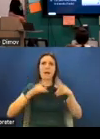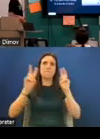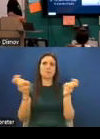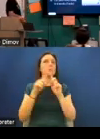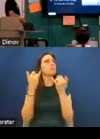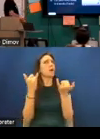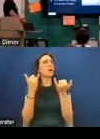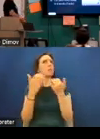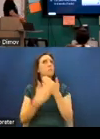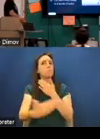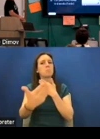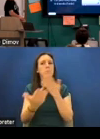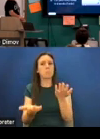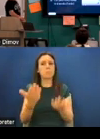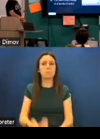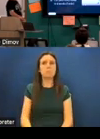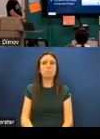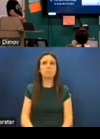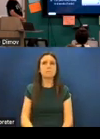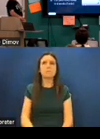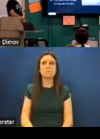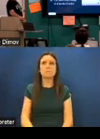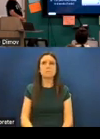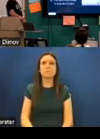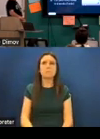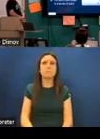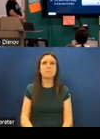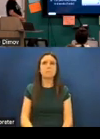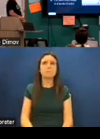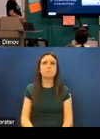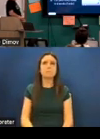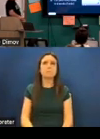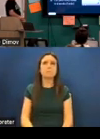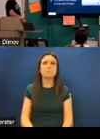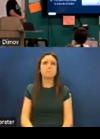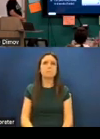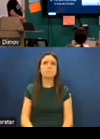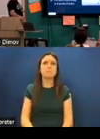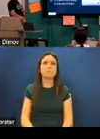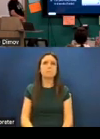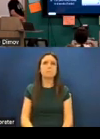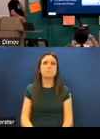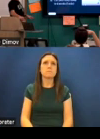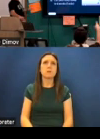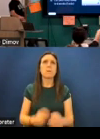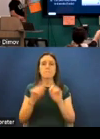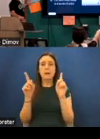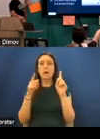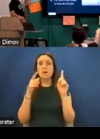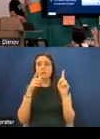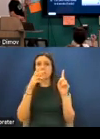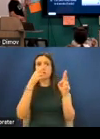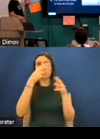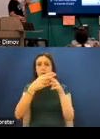might be now. Adam, Okay. will you announce the name of whose it is? I don't know. That's why I'm asking. Oh, Oh, that was loud for them.